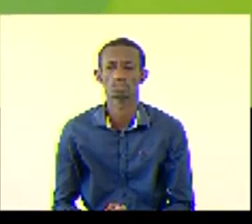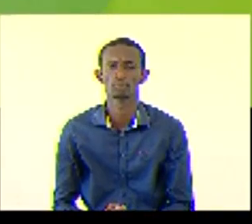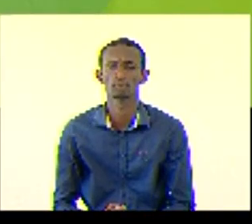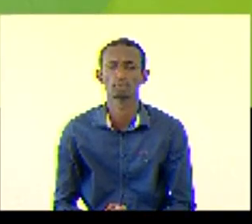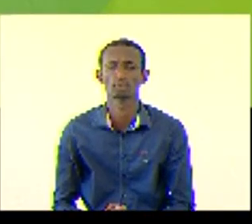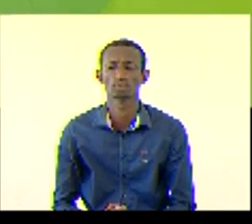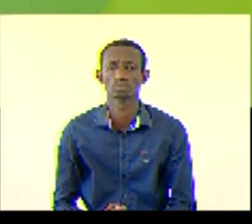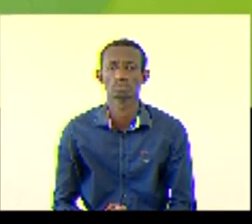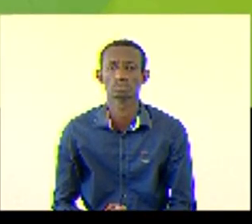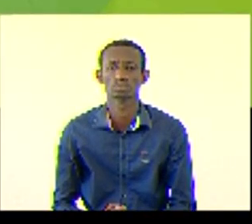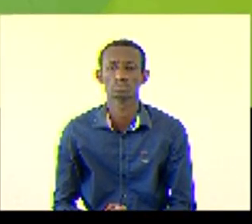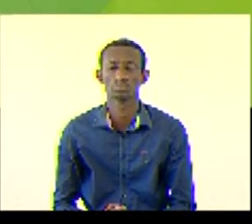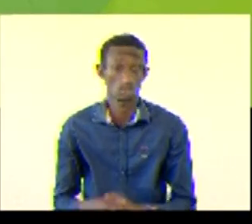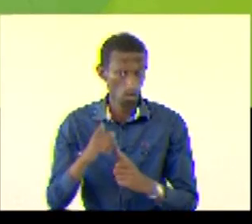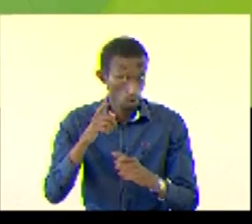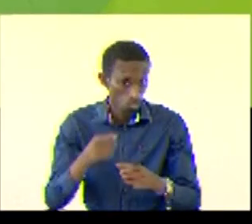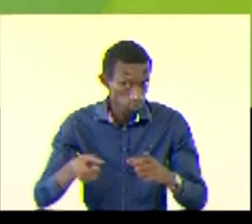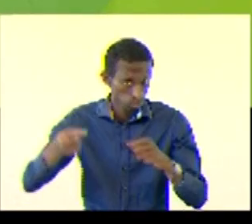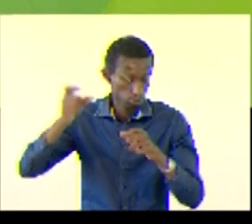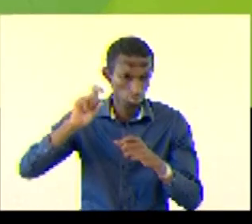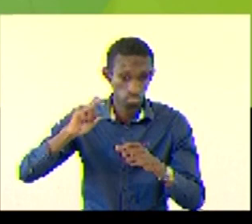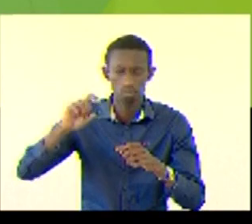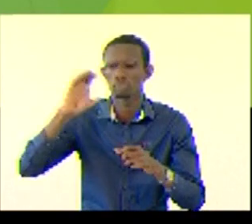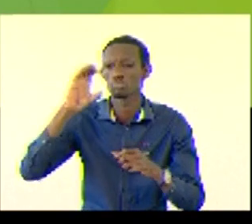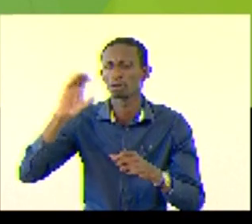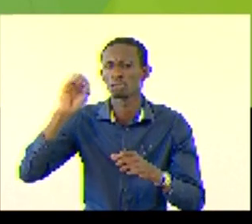F. So you increase the concentration